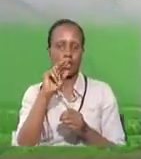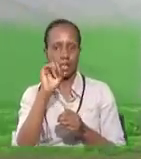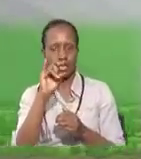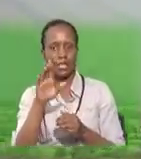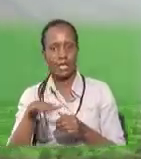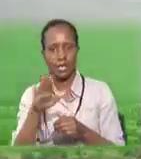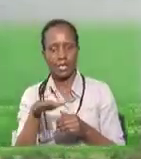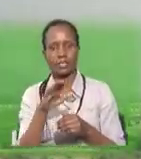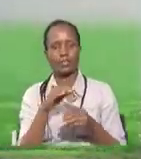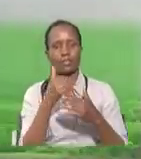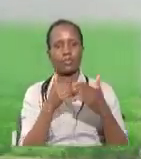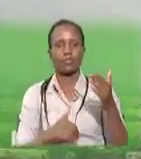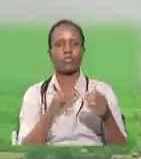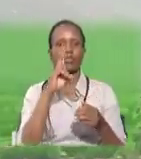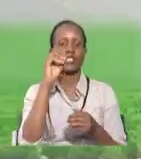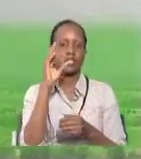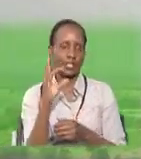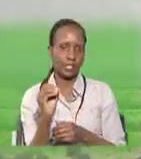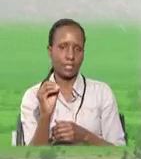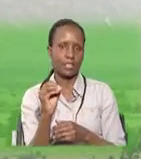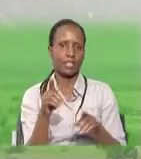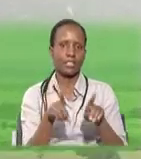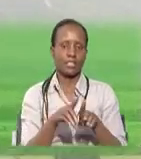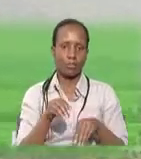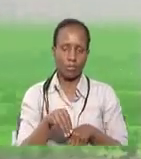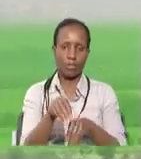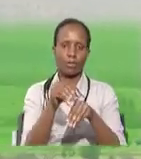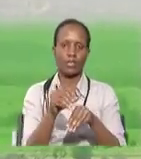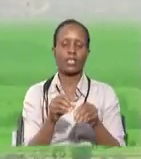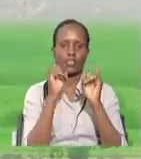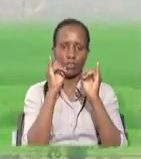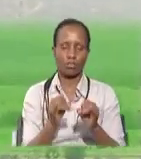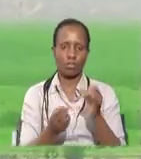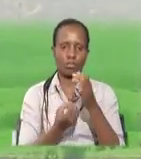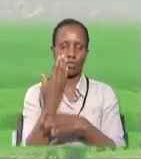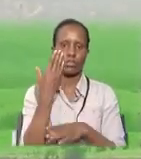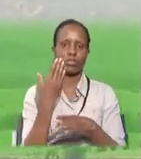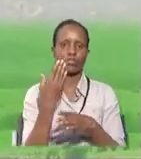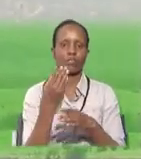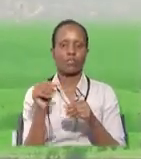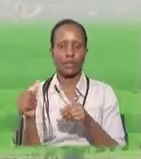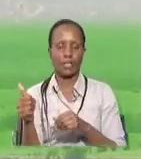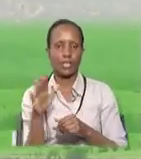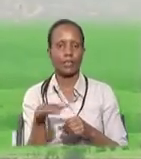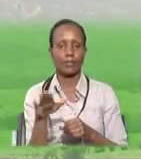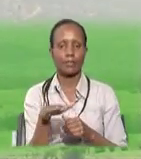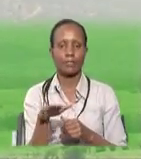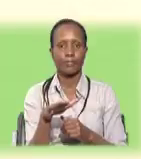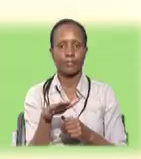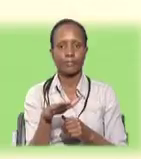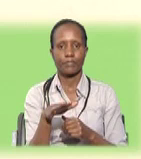markets of agriculture produce before 2030, going by the current growth of existing schemes.